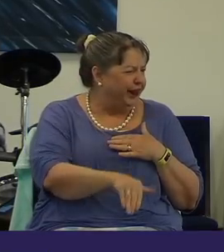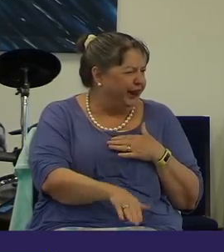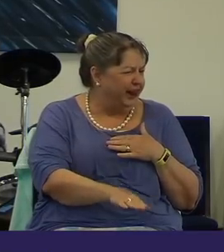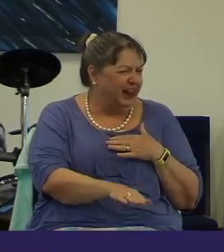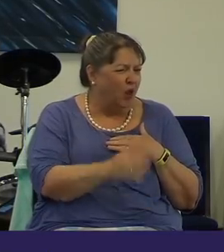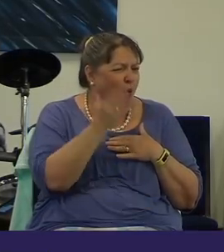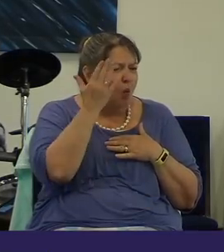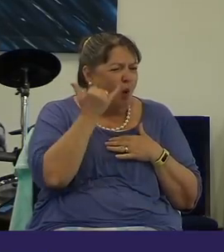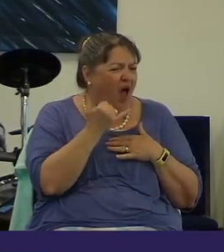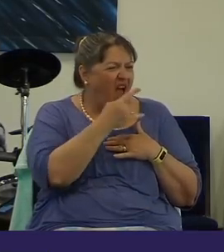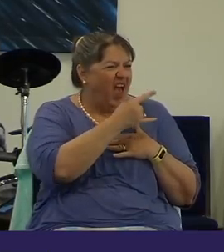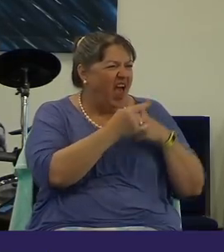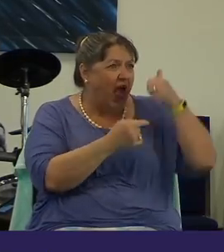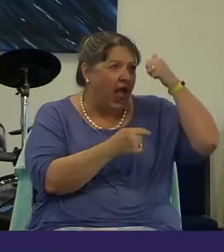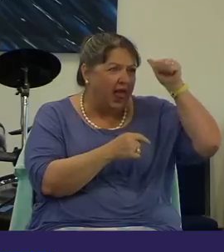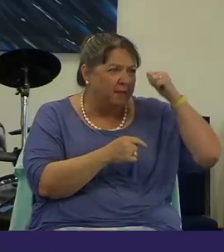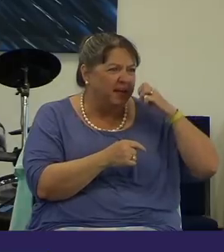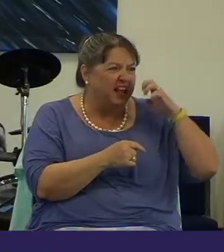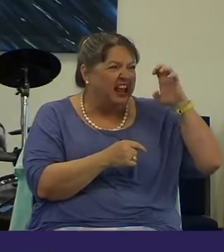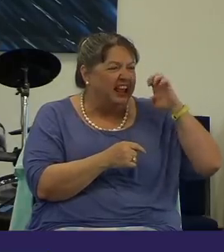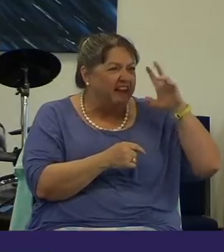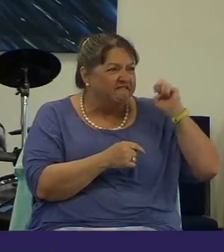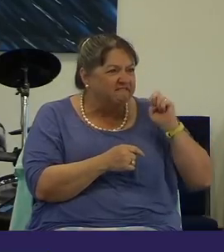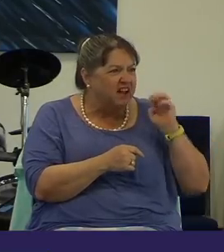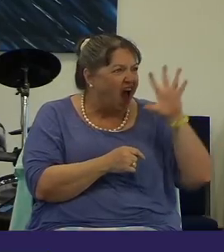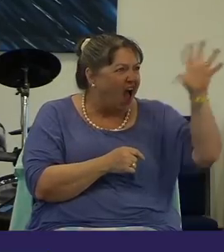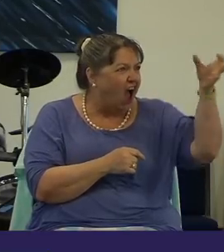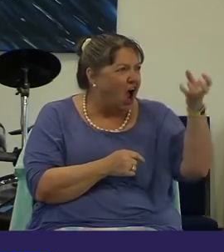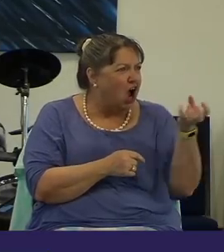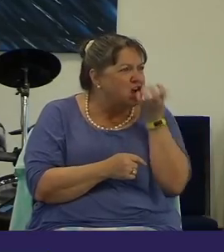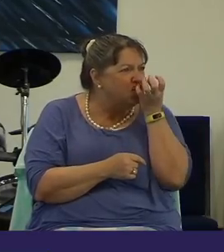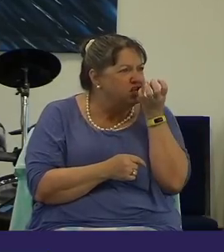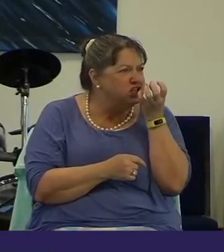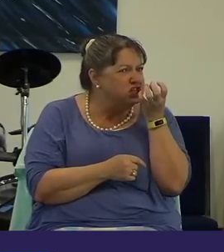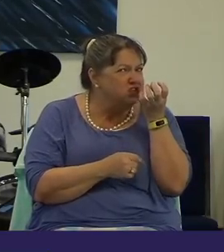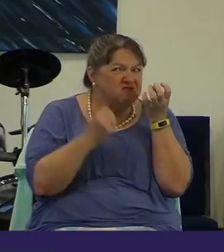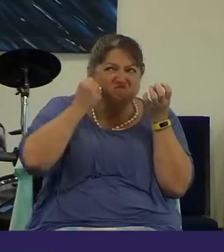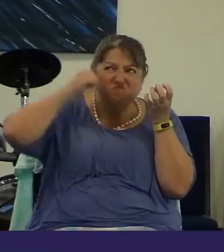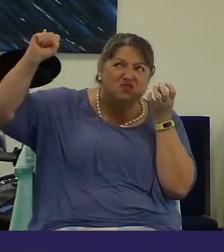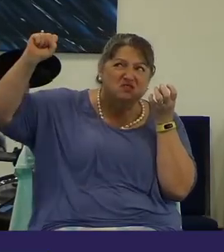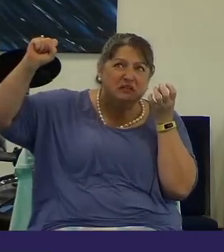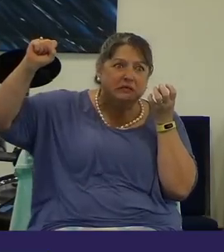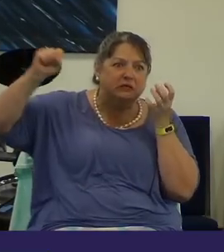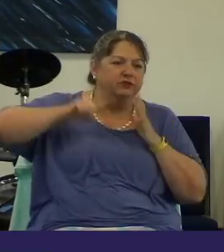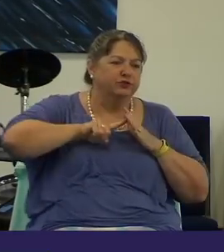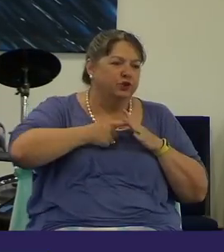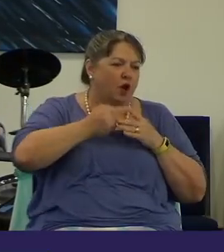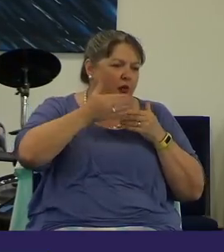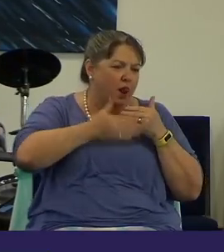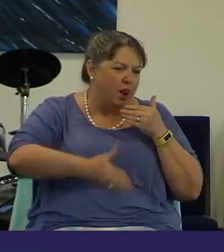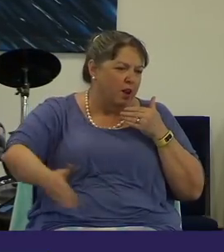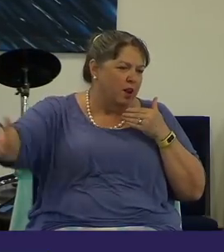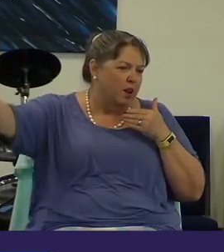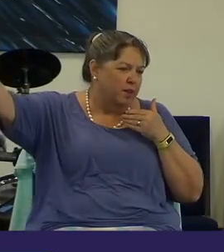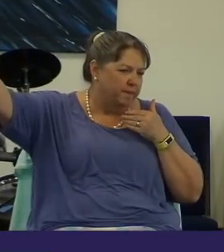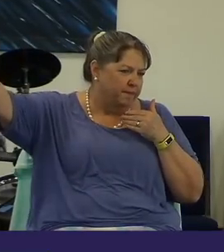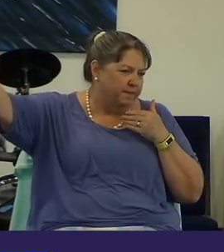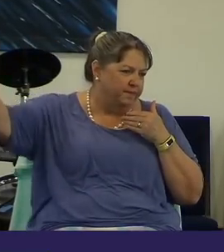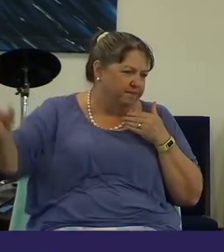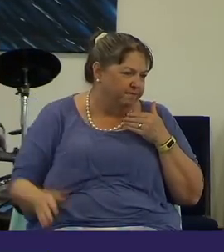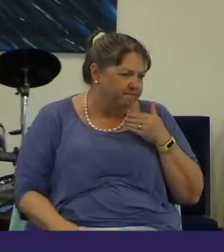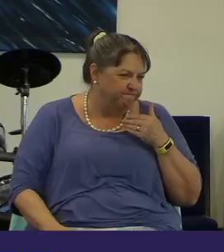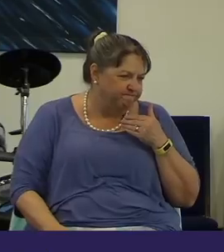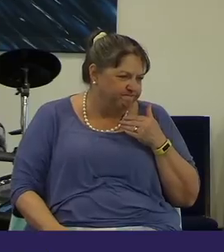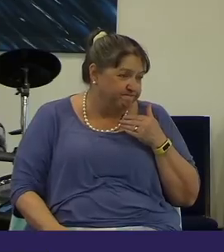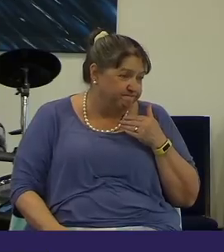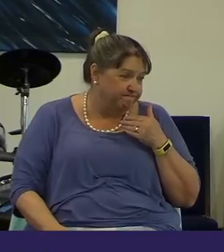hadn't touched that fruit, disobeyed God. So none of us are perfect on the inside, just like